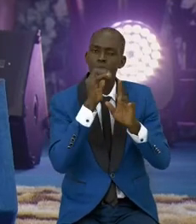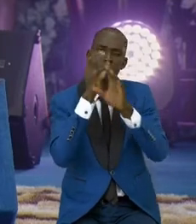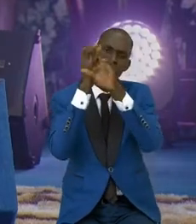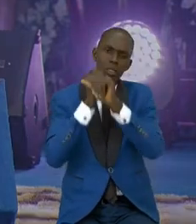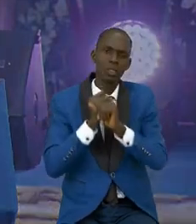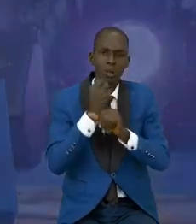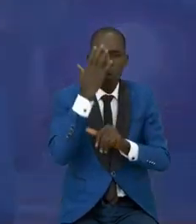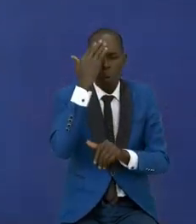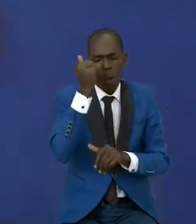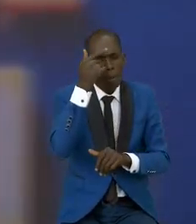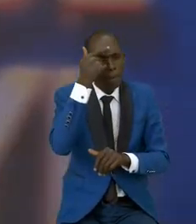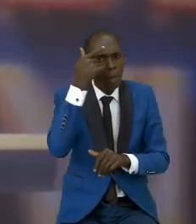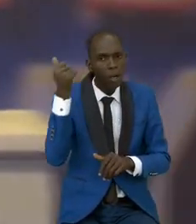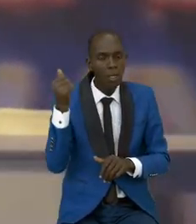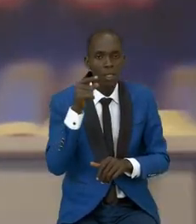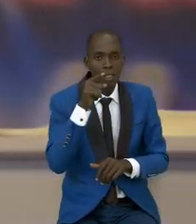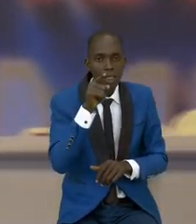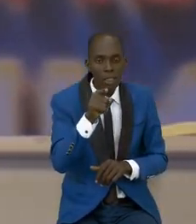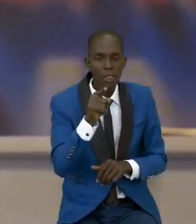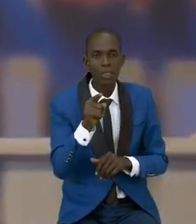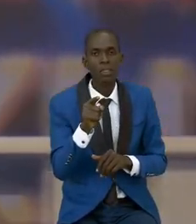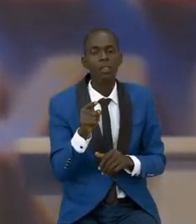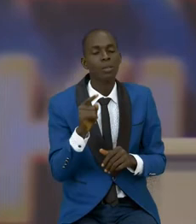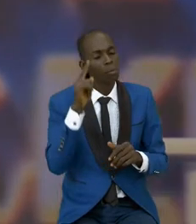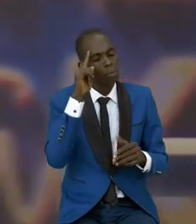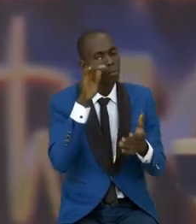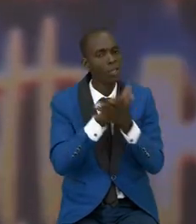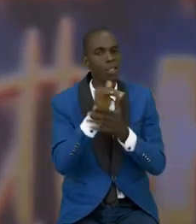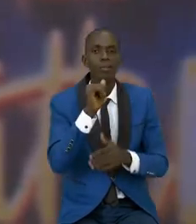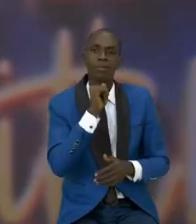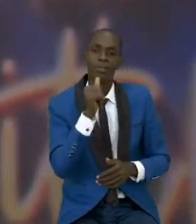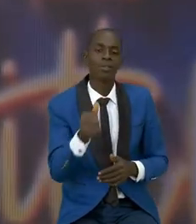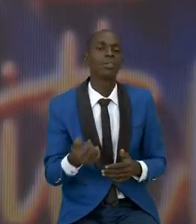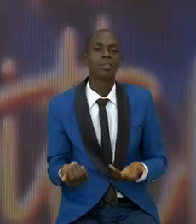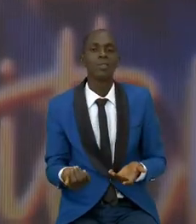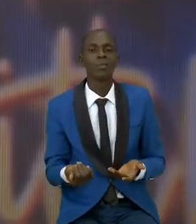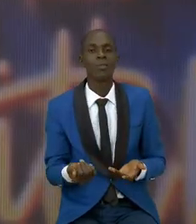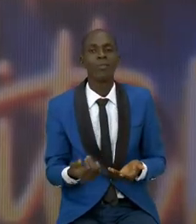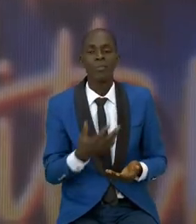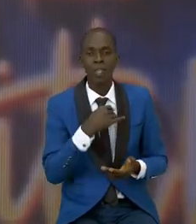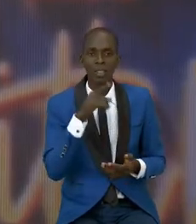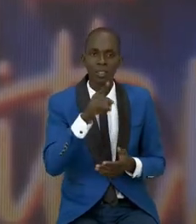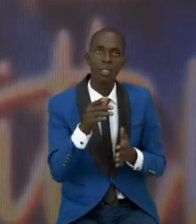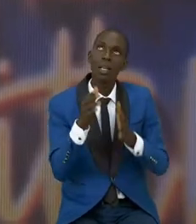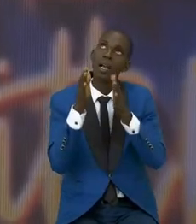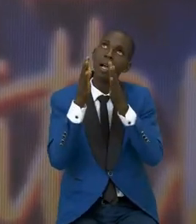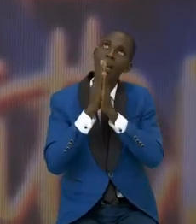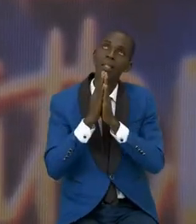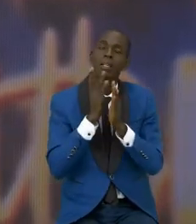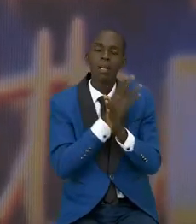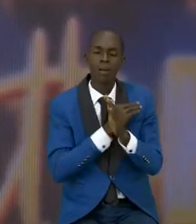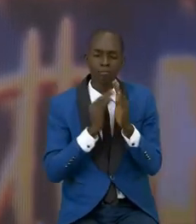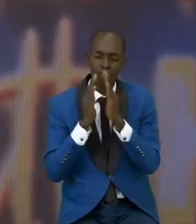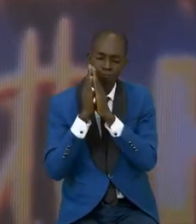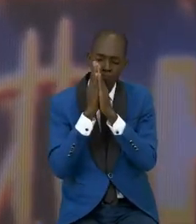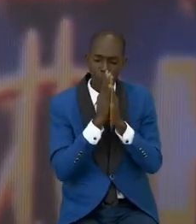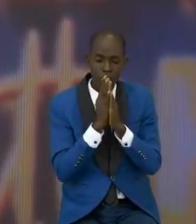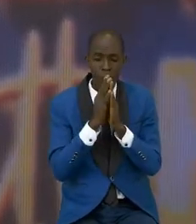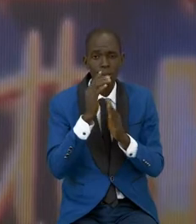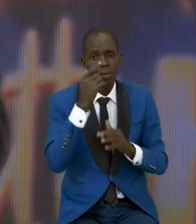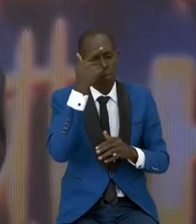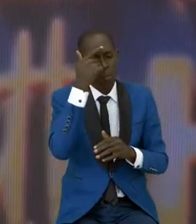because ye believed not. And ye ask and pray,